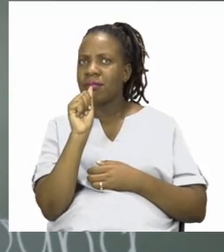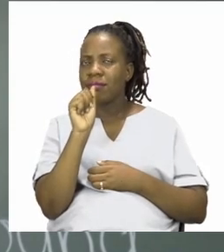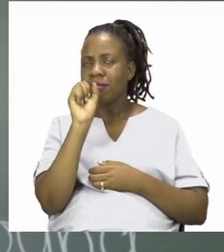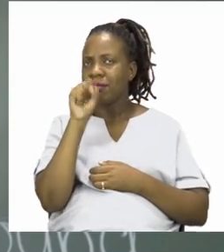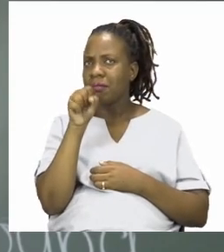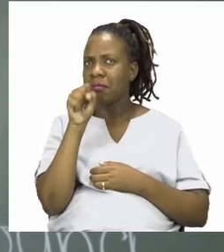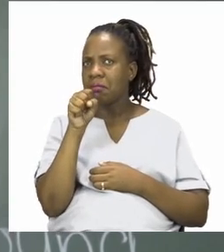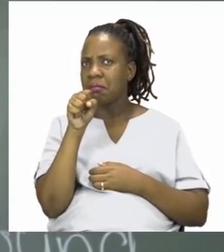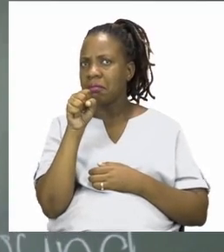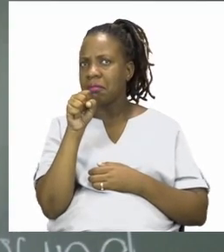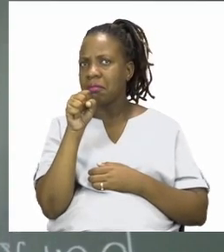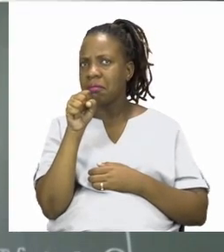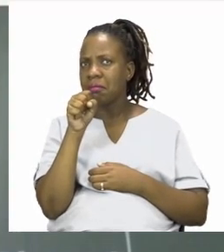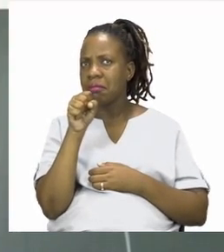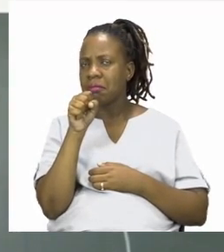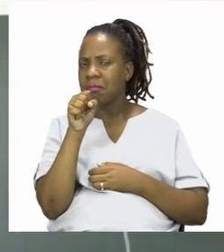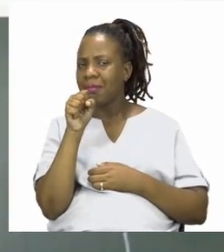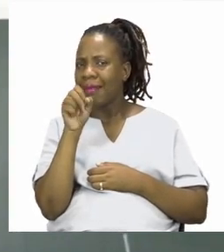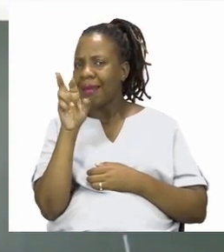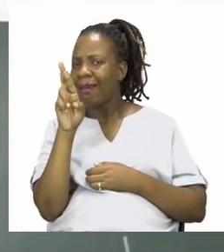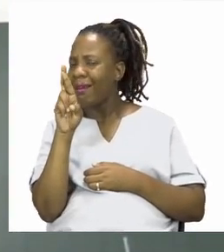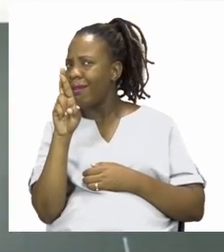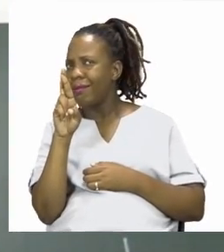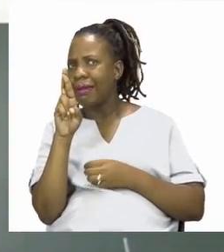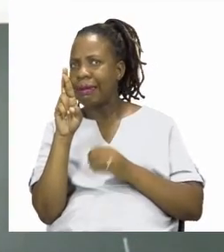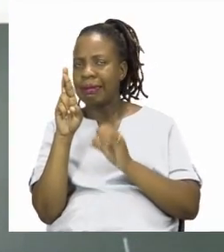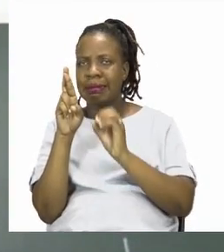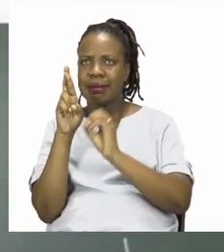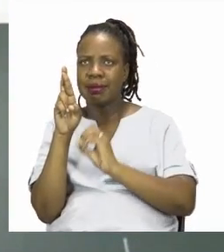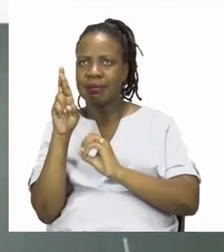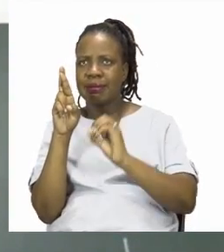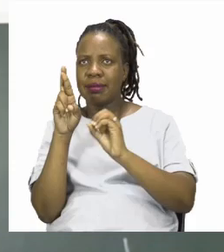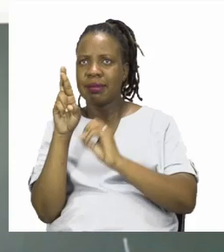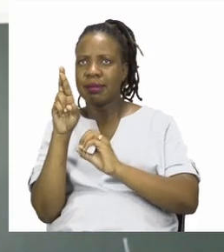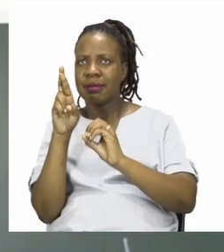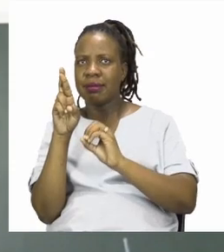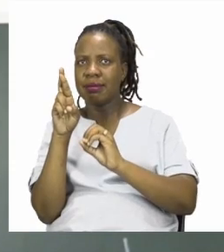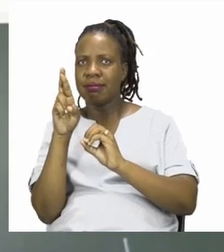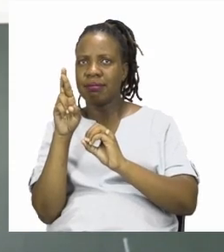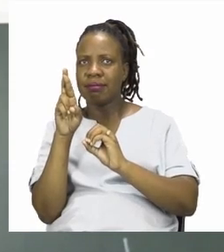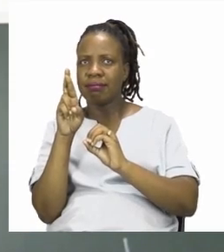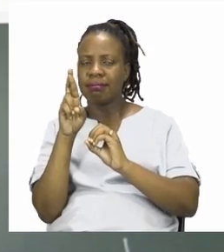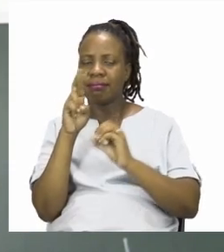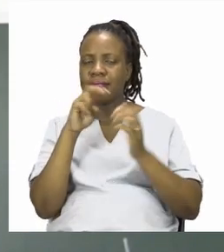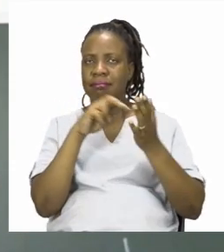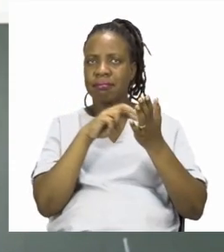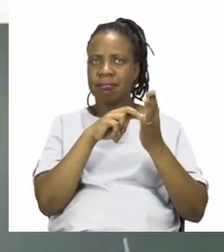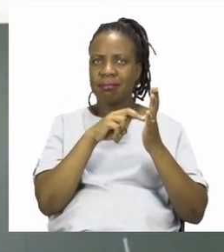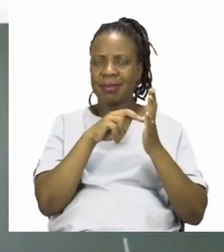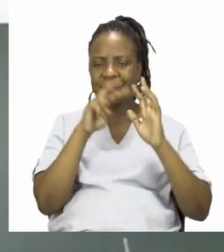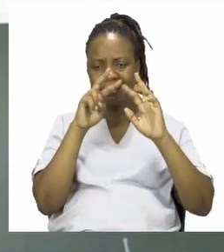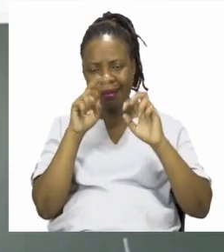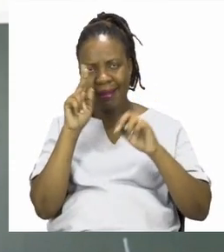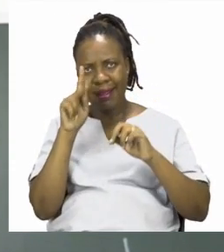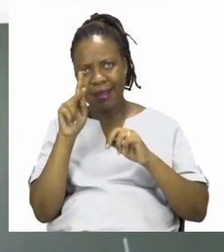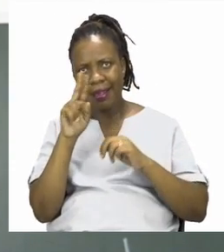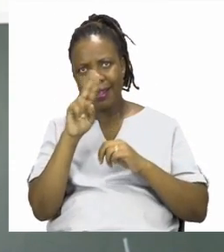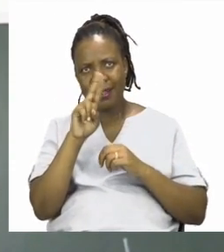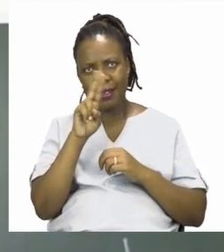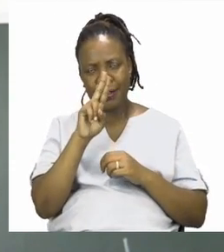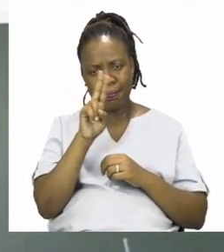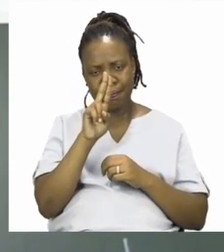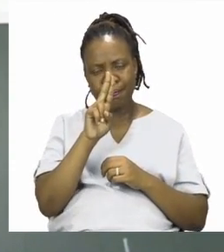Yes. But we don't have an R next to the A. Let's look more or for some more